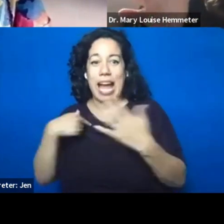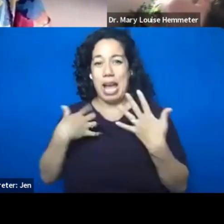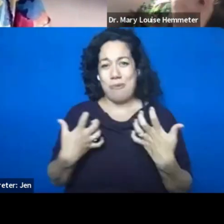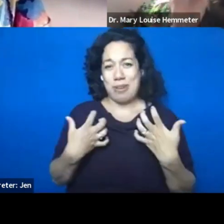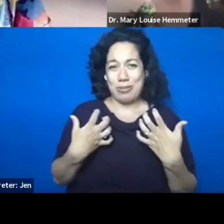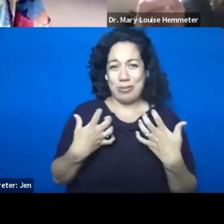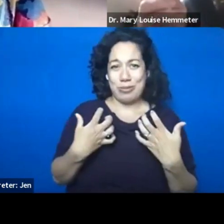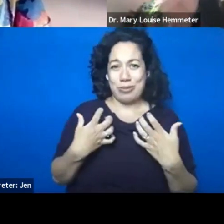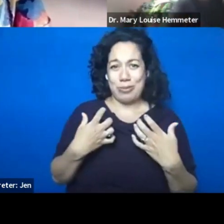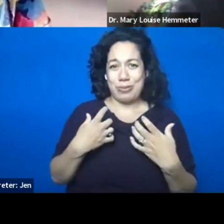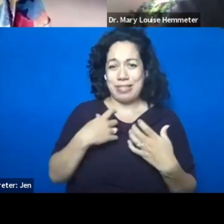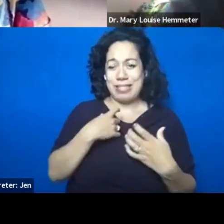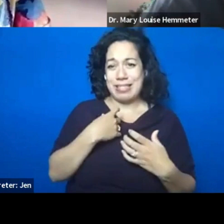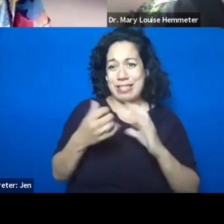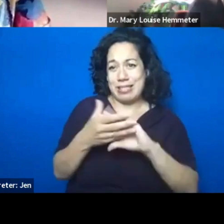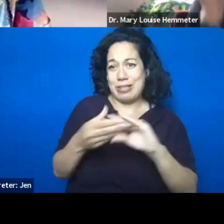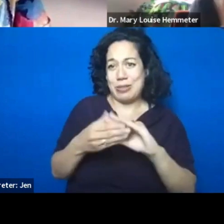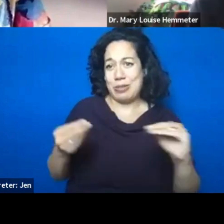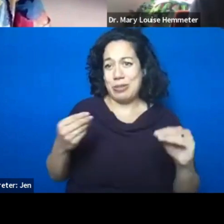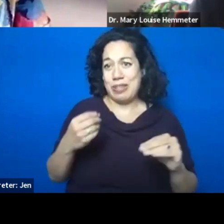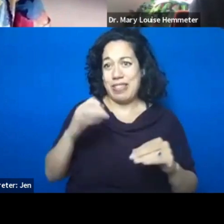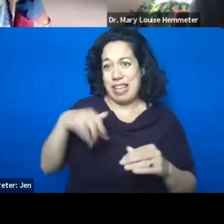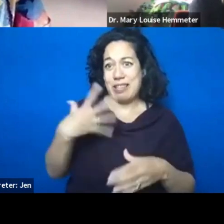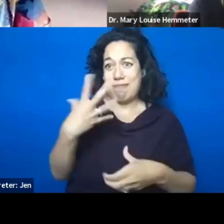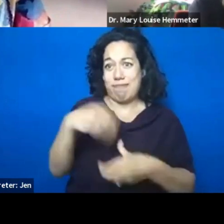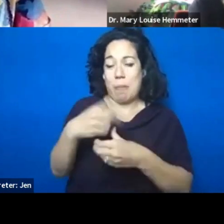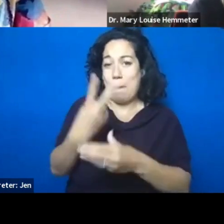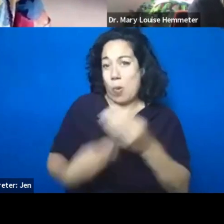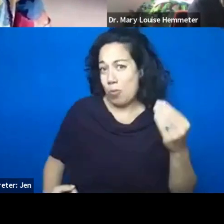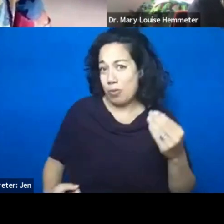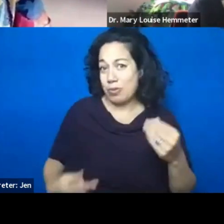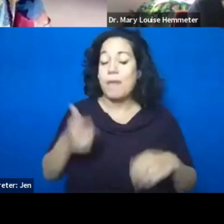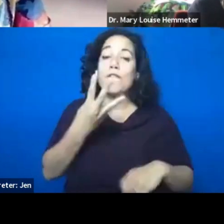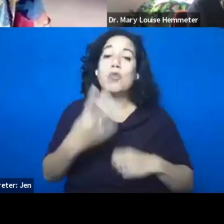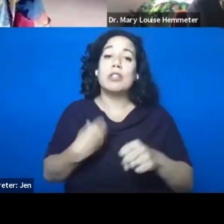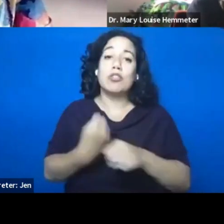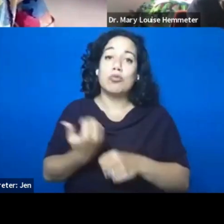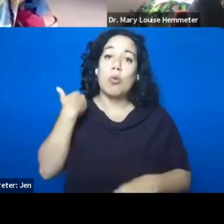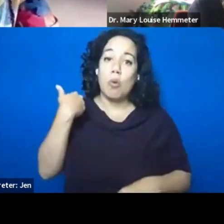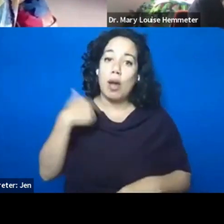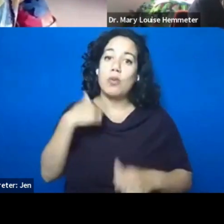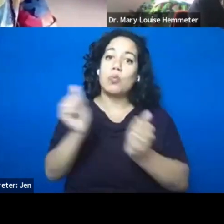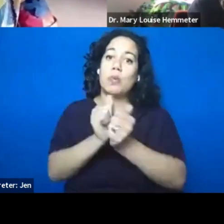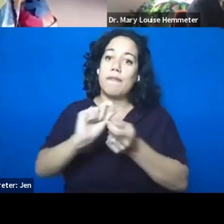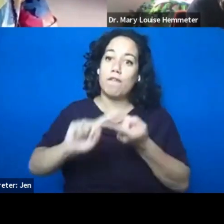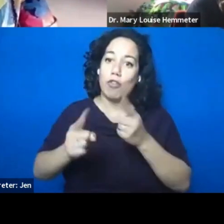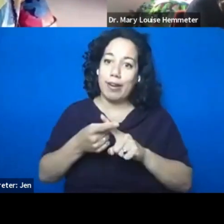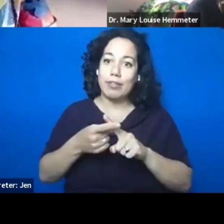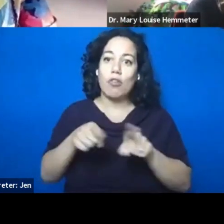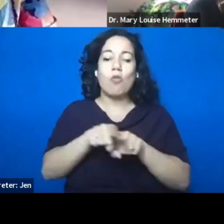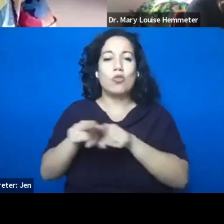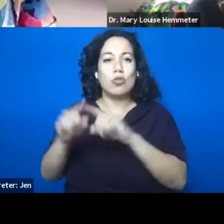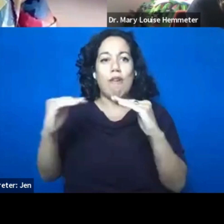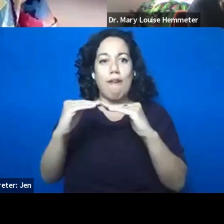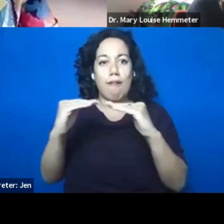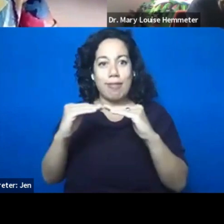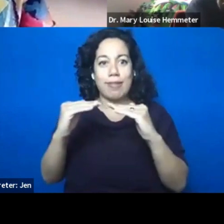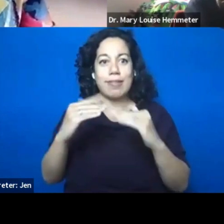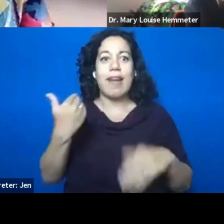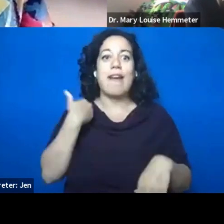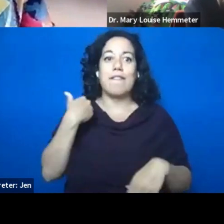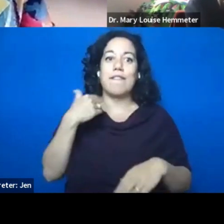is both. So I'm going to try to do this really quickly. So a few years ago, I was with a friend who's also a colleague who has a child with